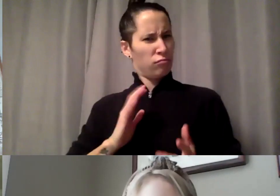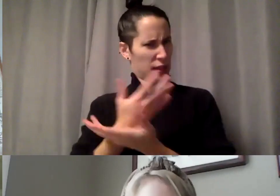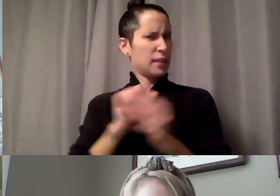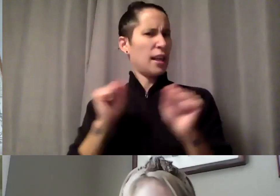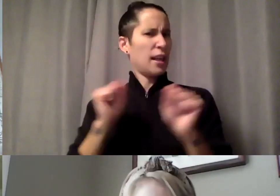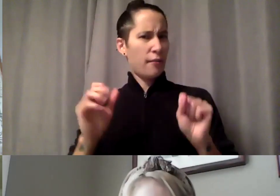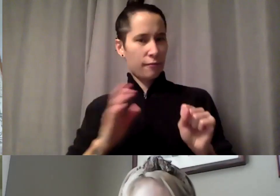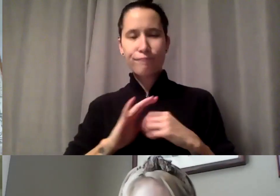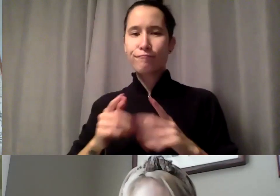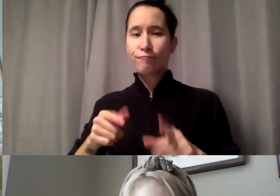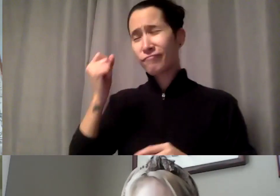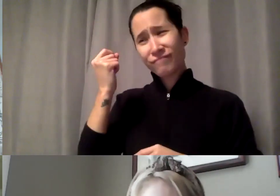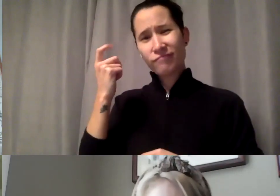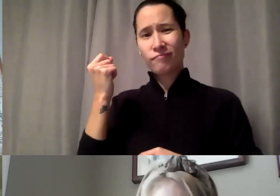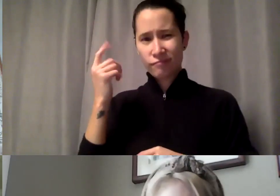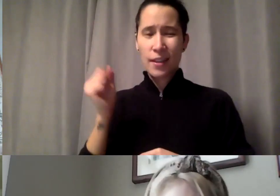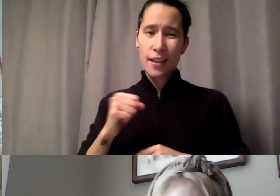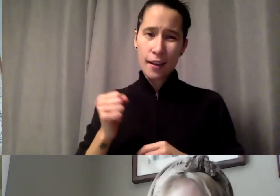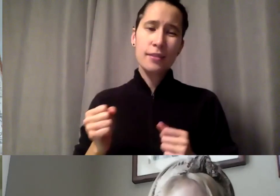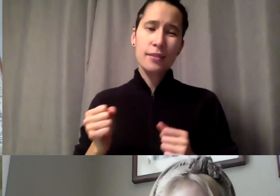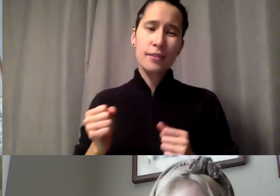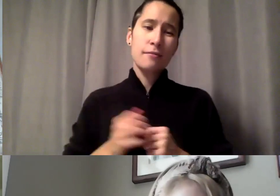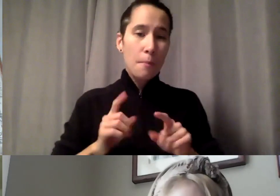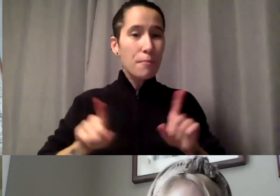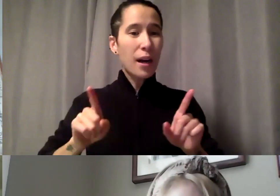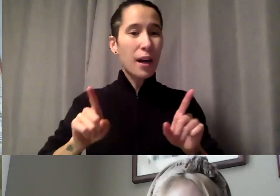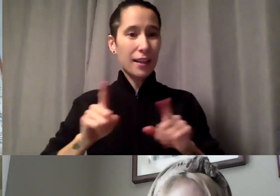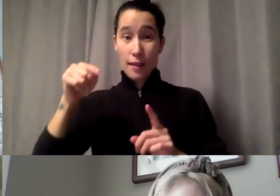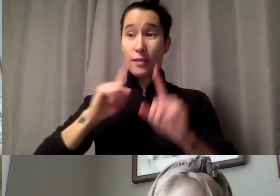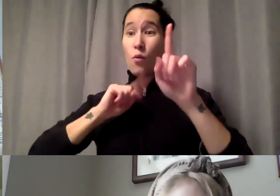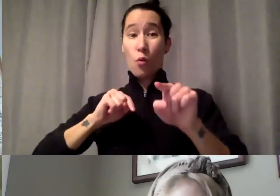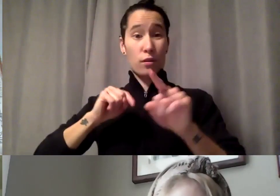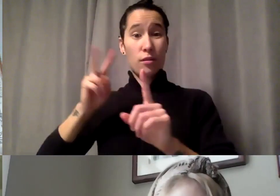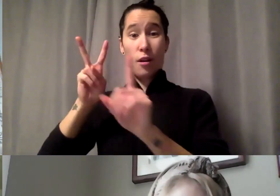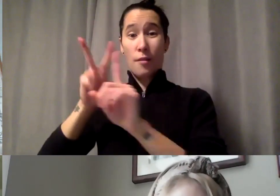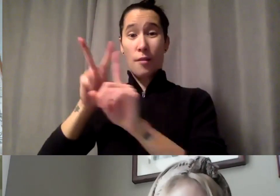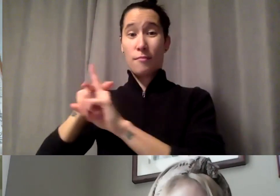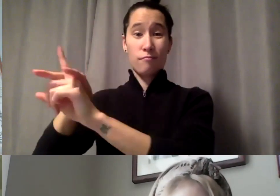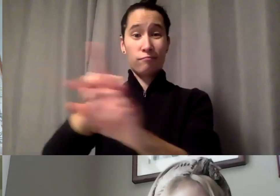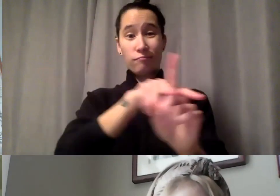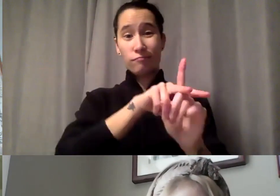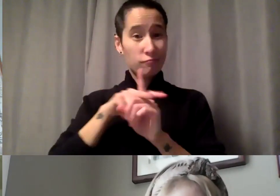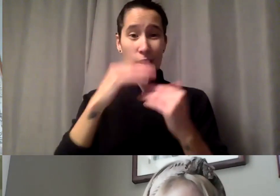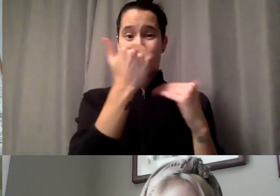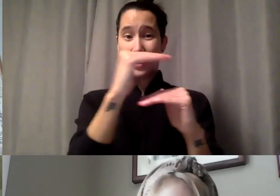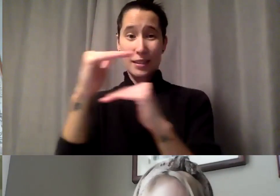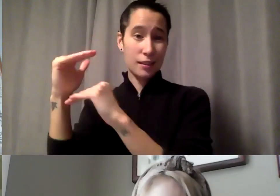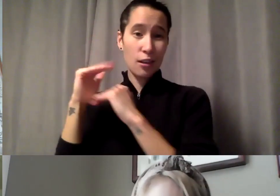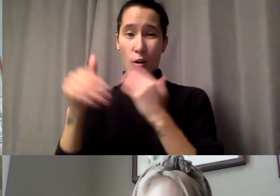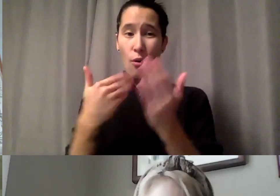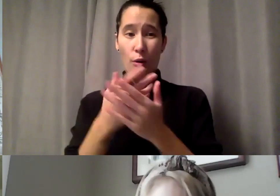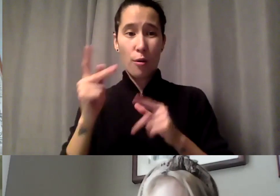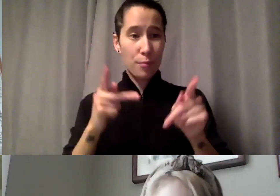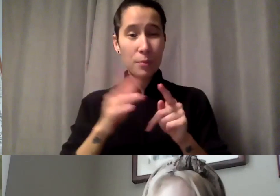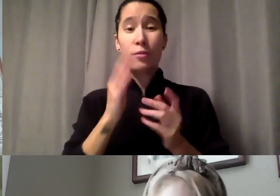that, but this is where it is a broad order and is restricting everyone. And so some may not